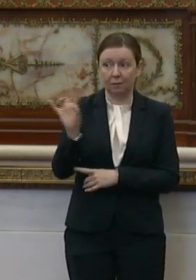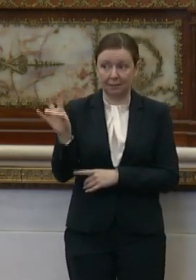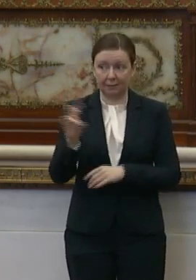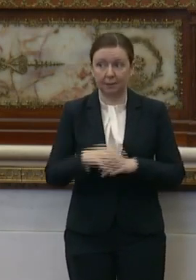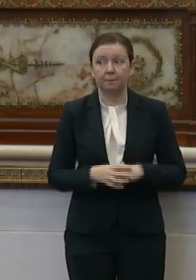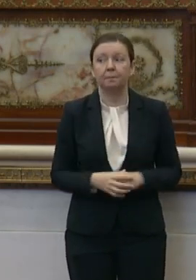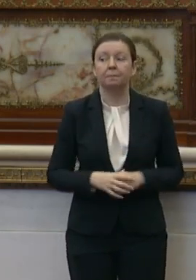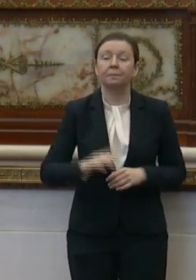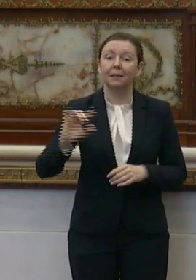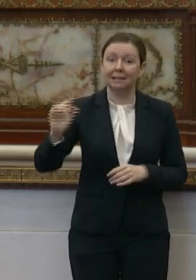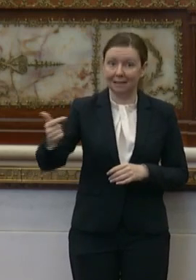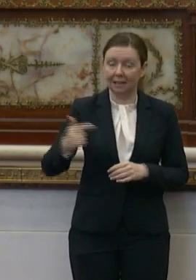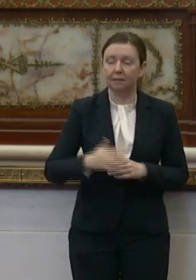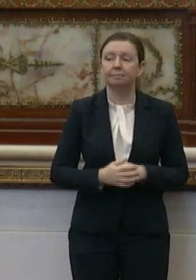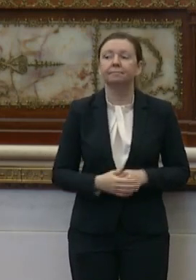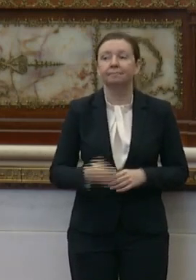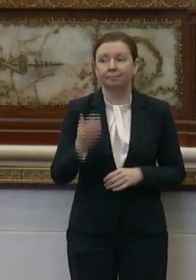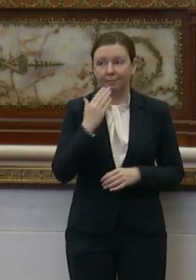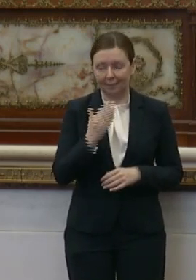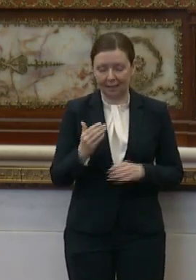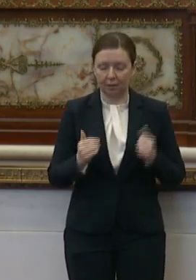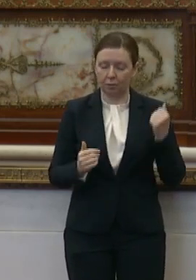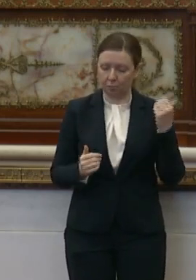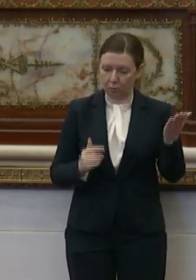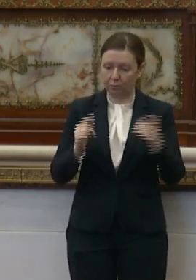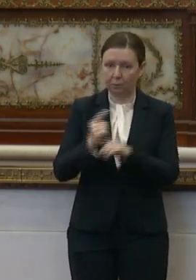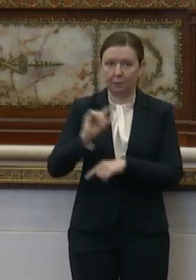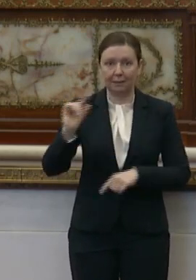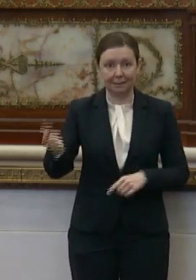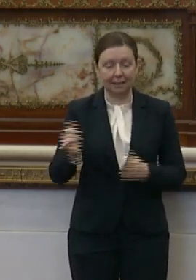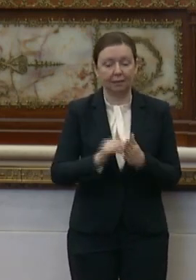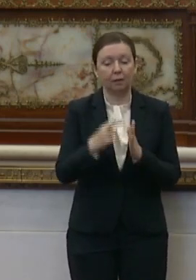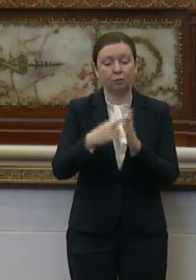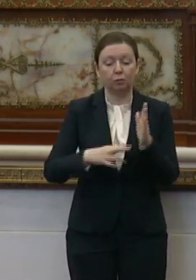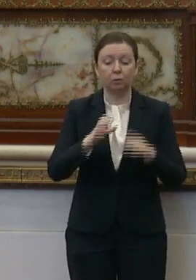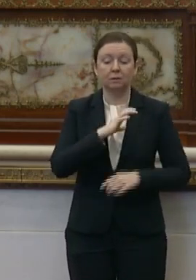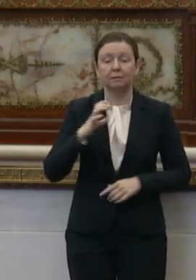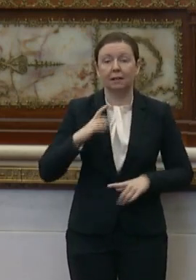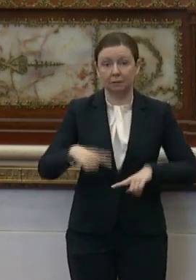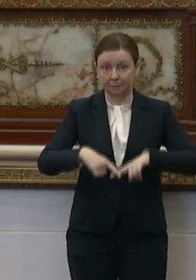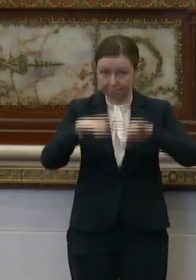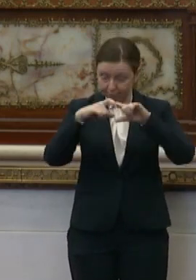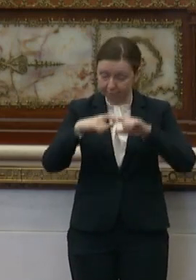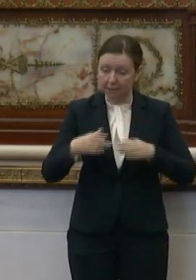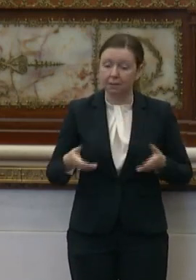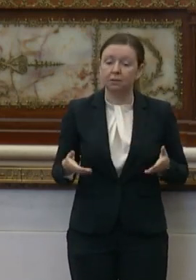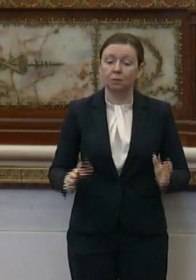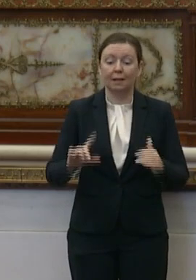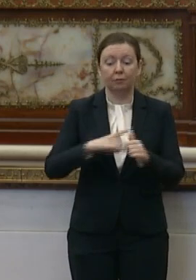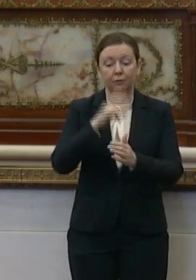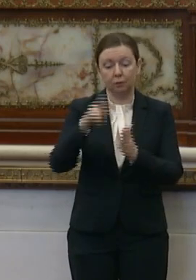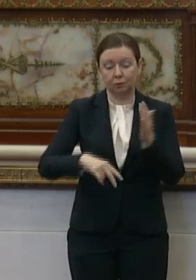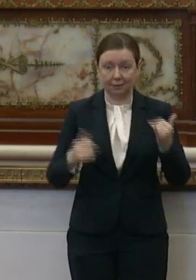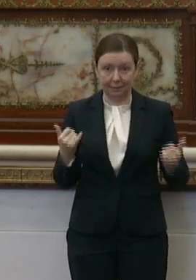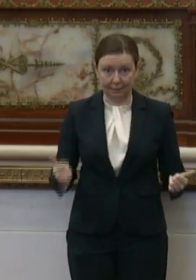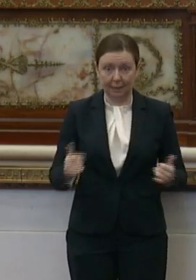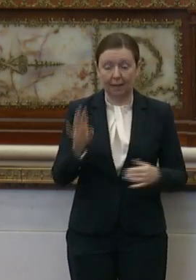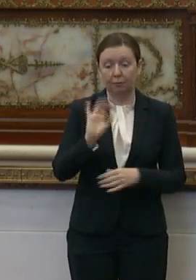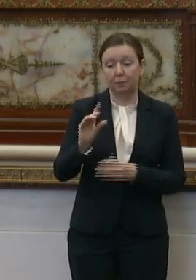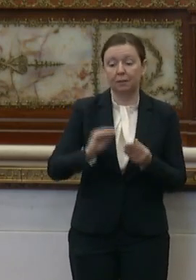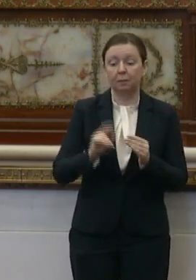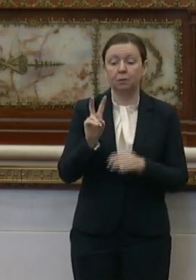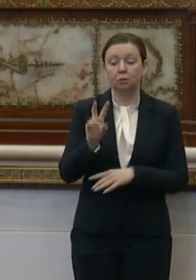200347. Second. Thank you. It has moved and properly seconded that the rules of council be suspended so as to permit first reading this day of bill